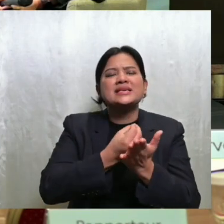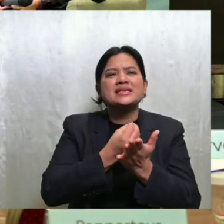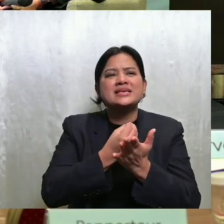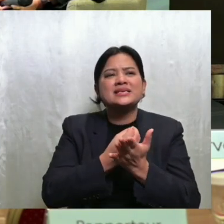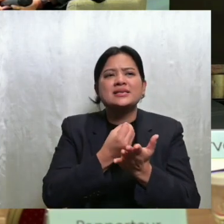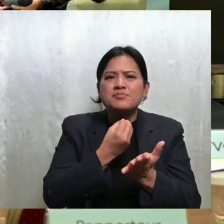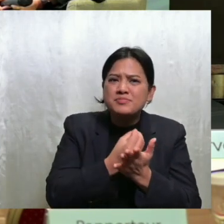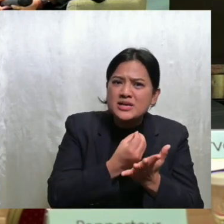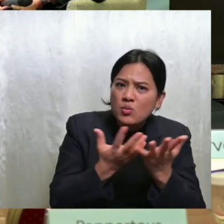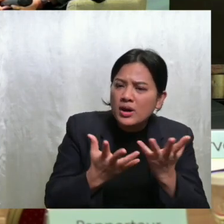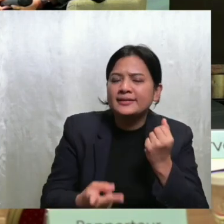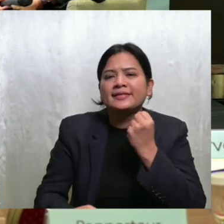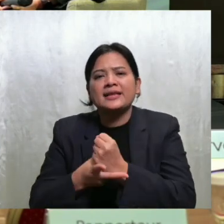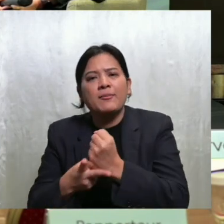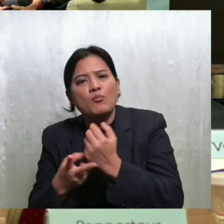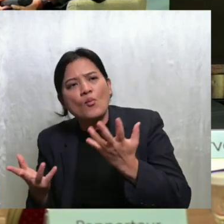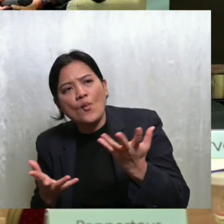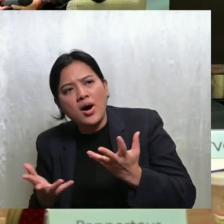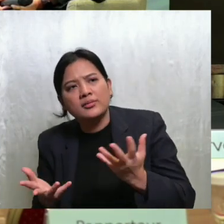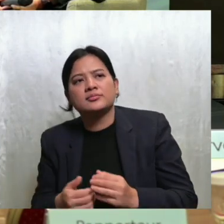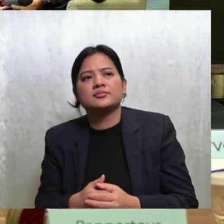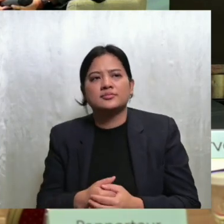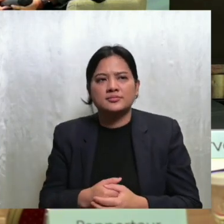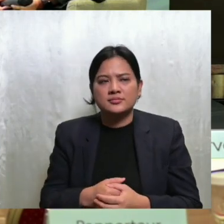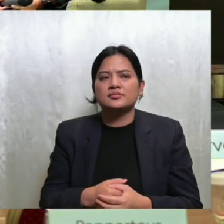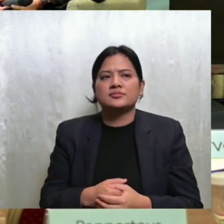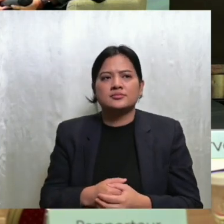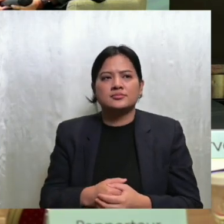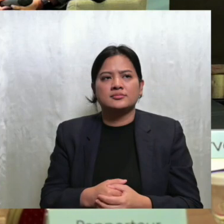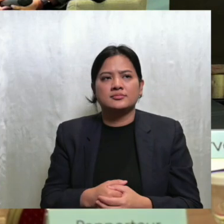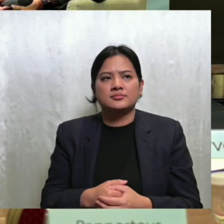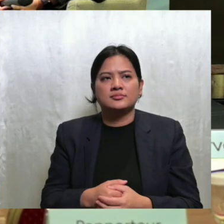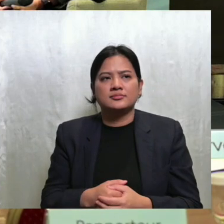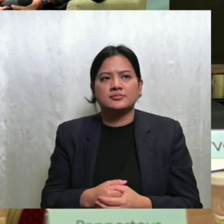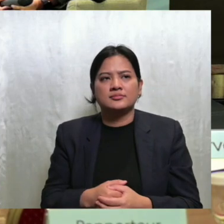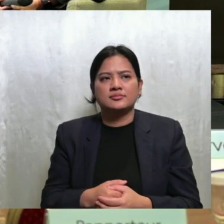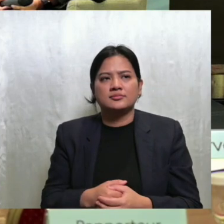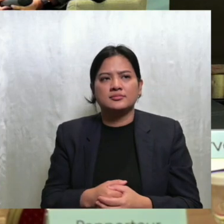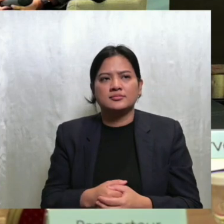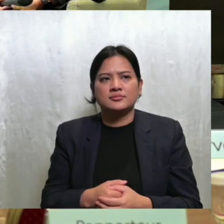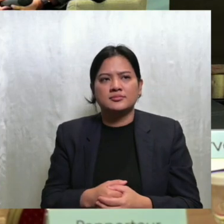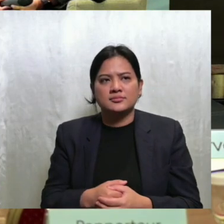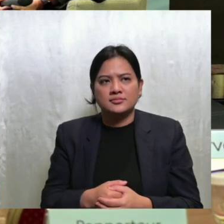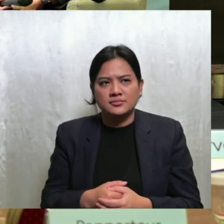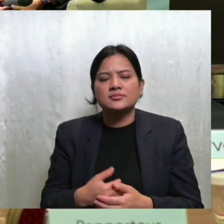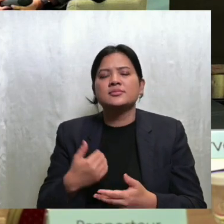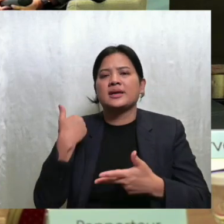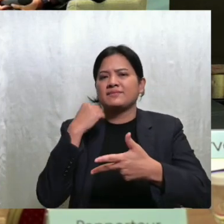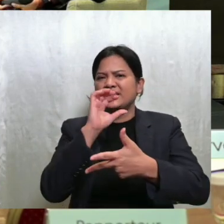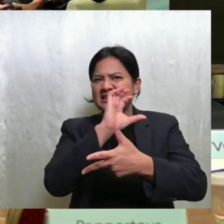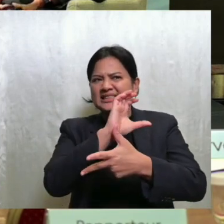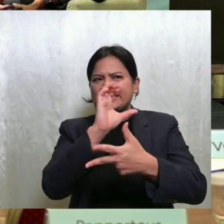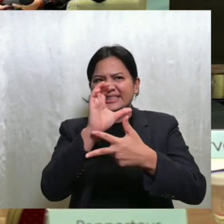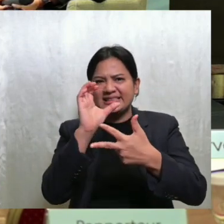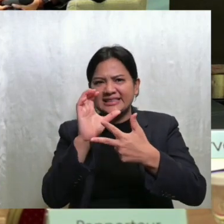and finally capacity. So I'll begin with more of the content side with you, if that's all right, Shubham. Thank